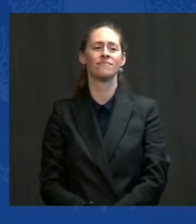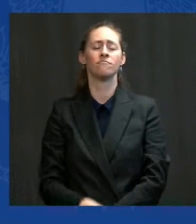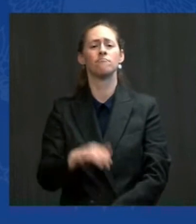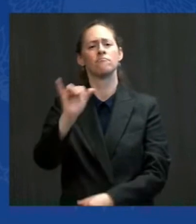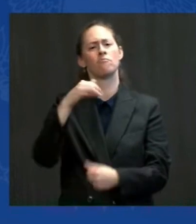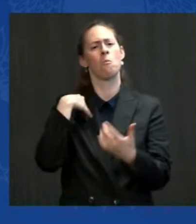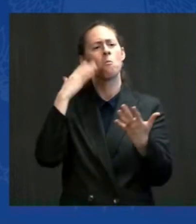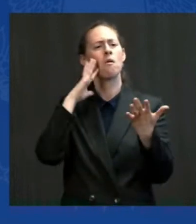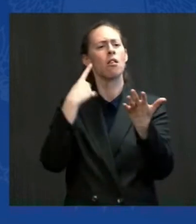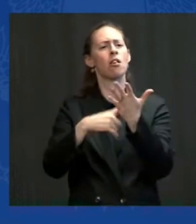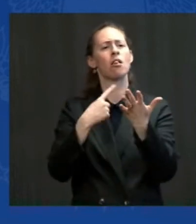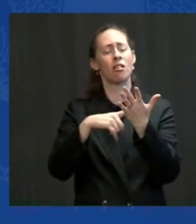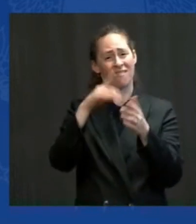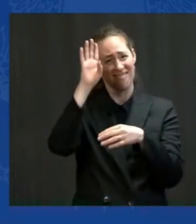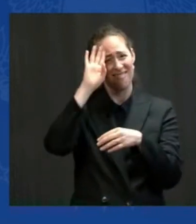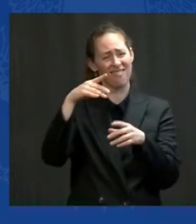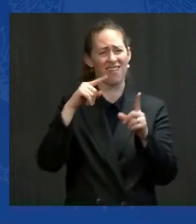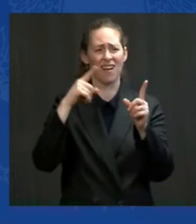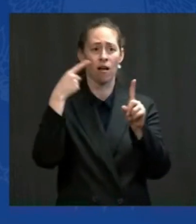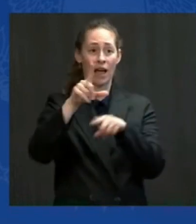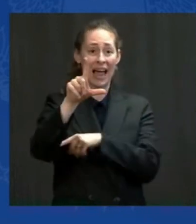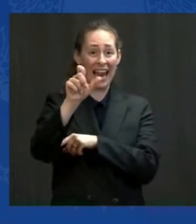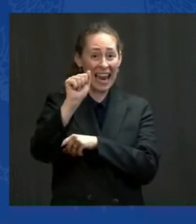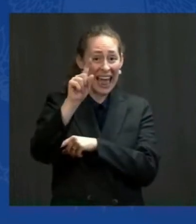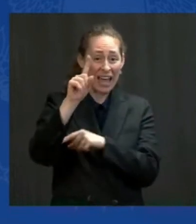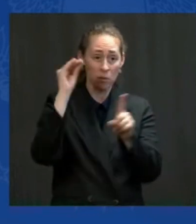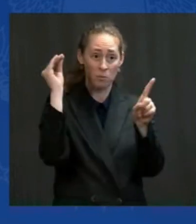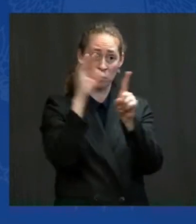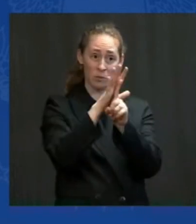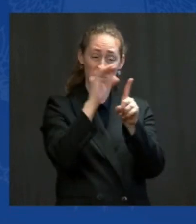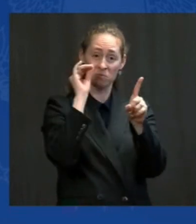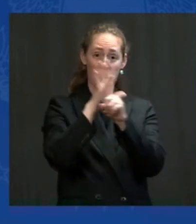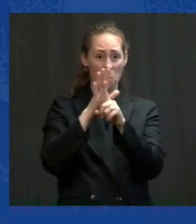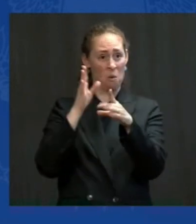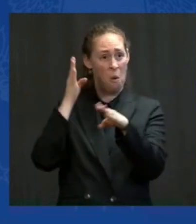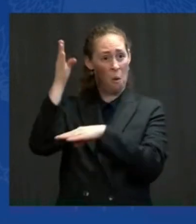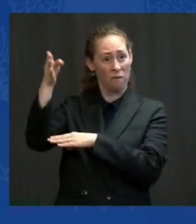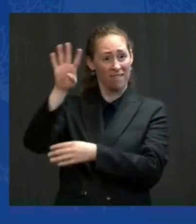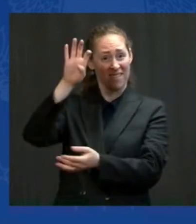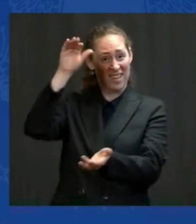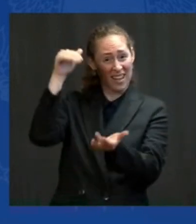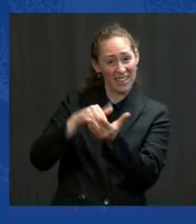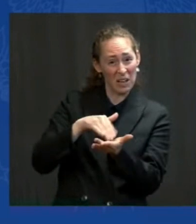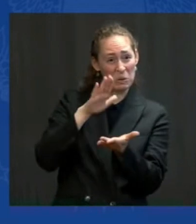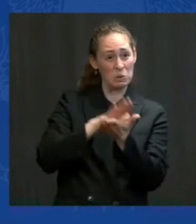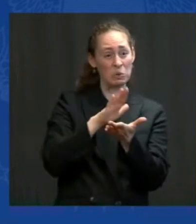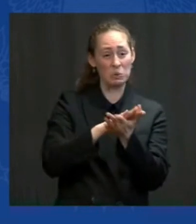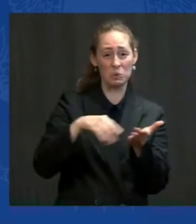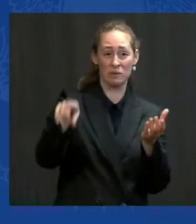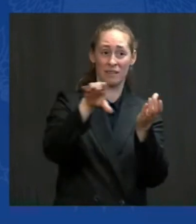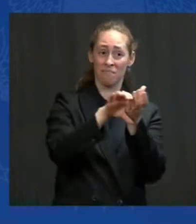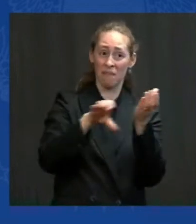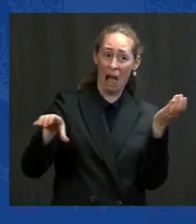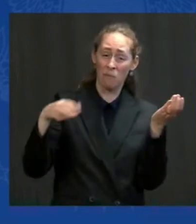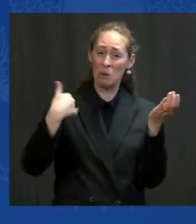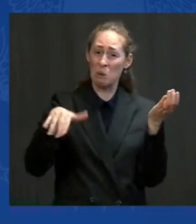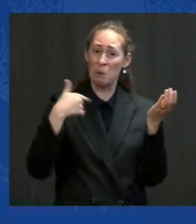lead exposure in 400,000 of our schools and daycare facilities where children drink that